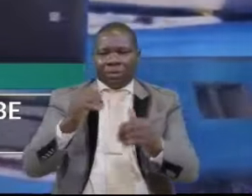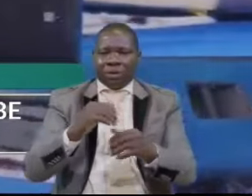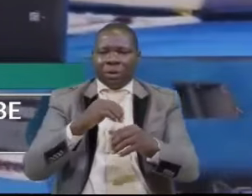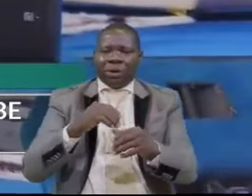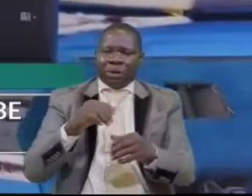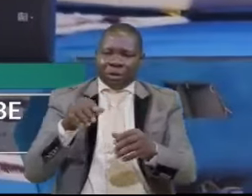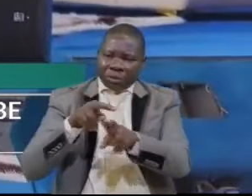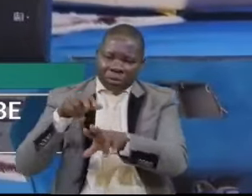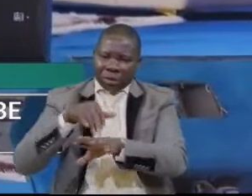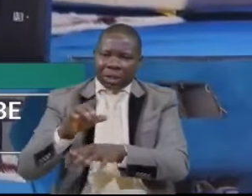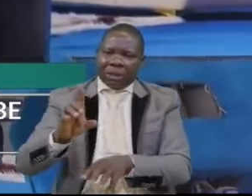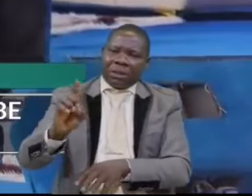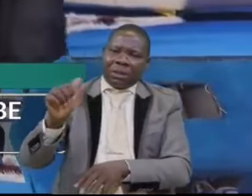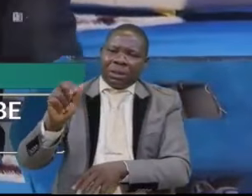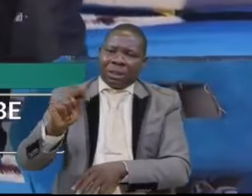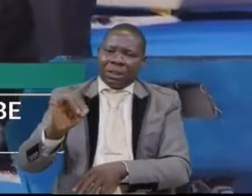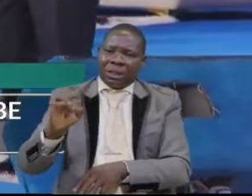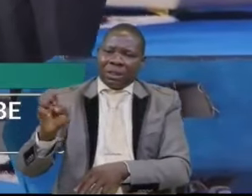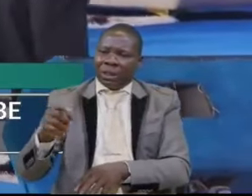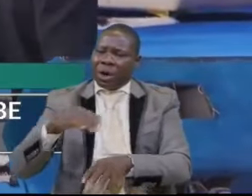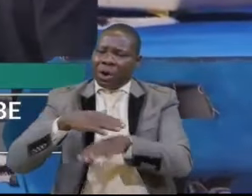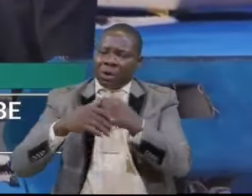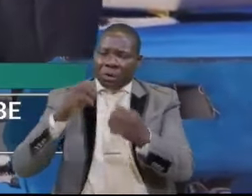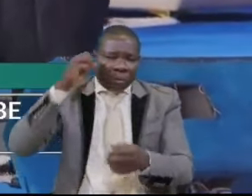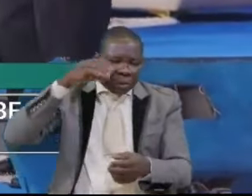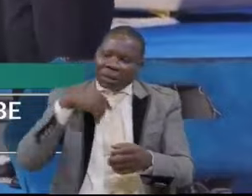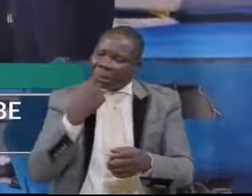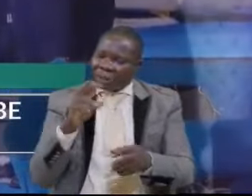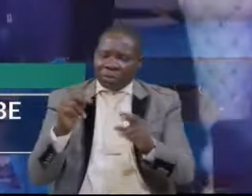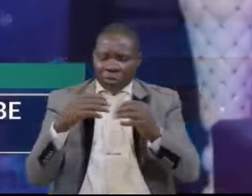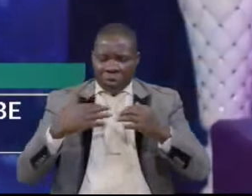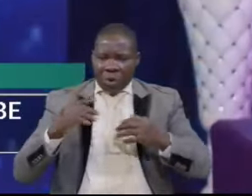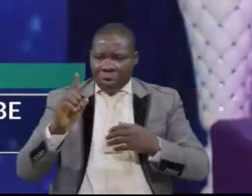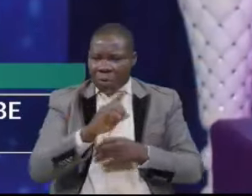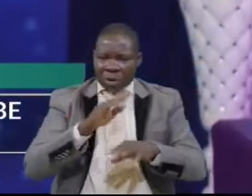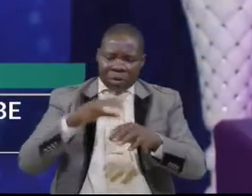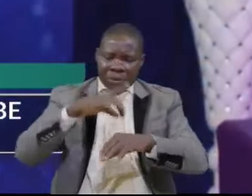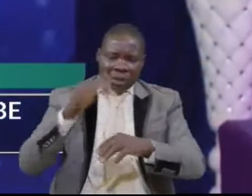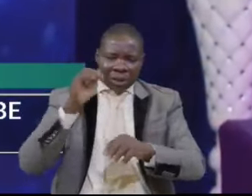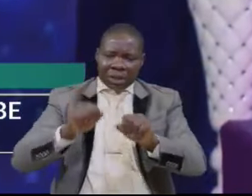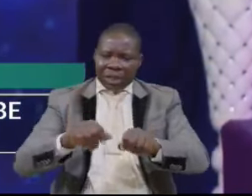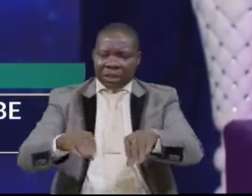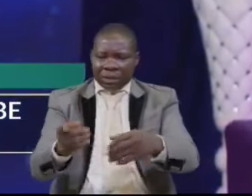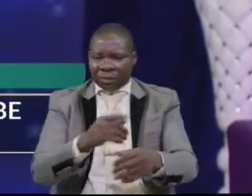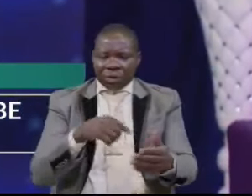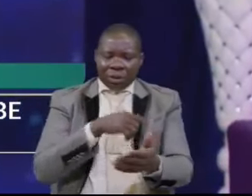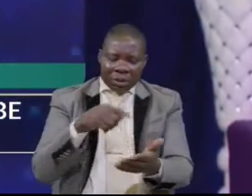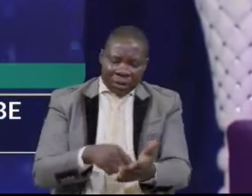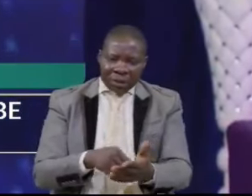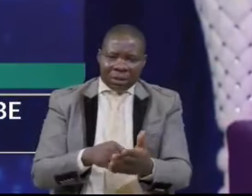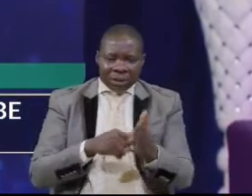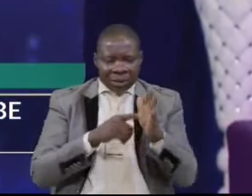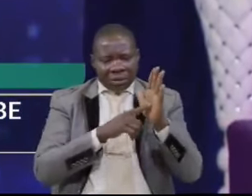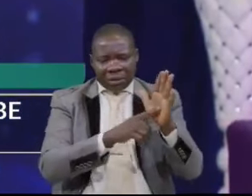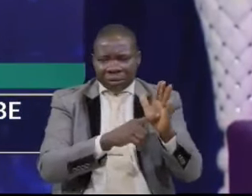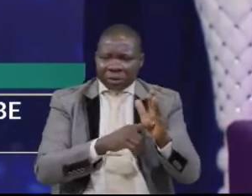earth that can give you this interpretation except the person, the man or the woman in whom the spirit of your